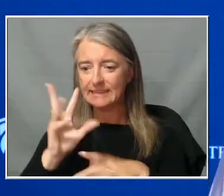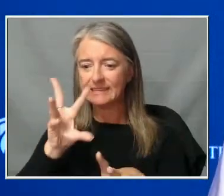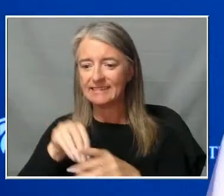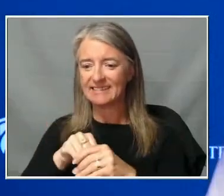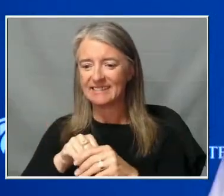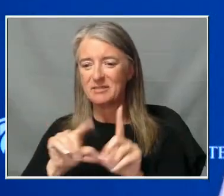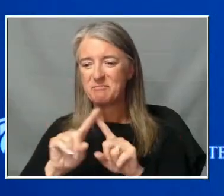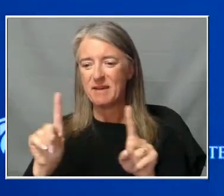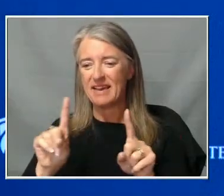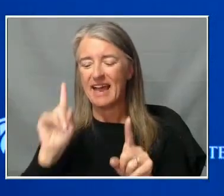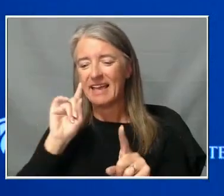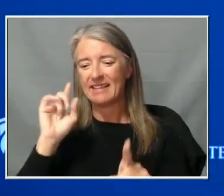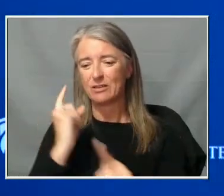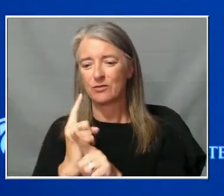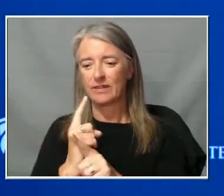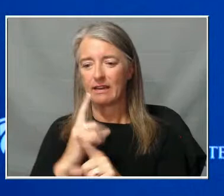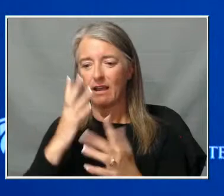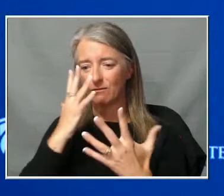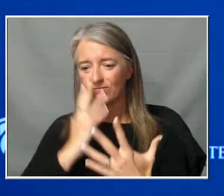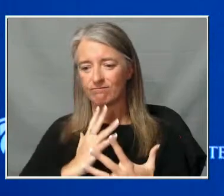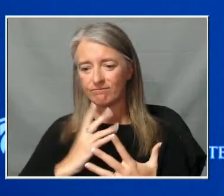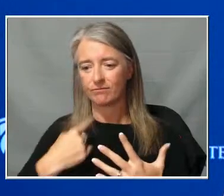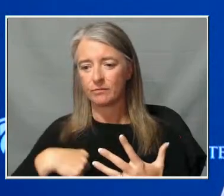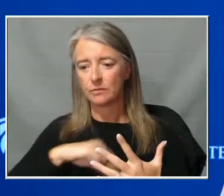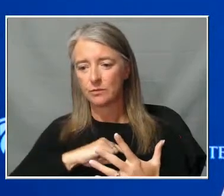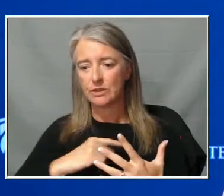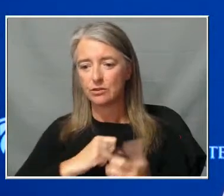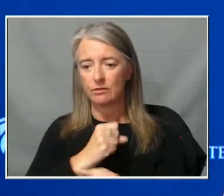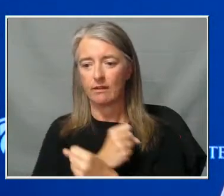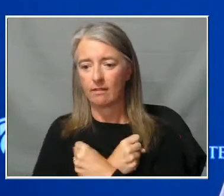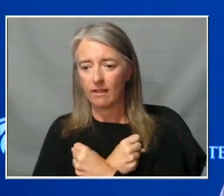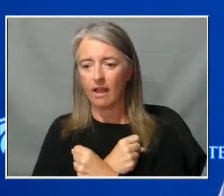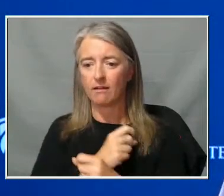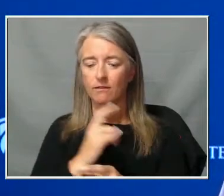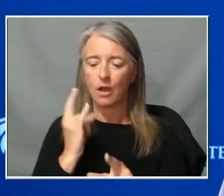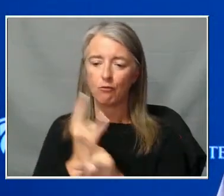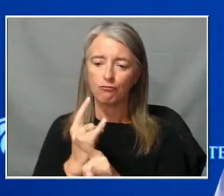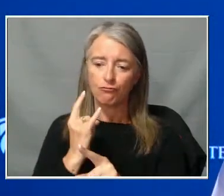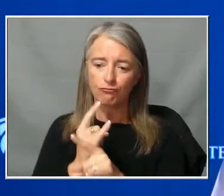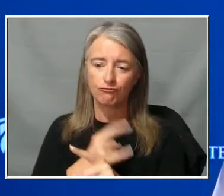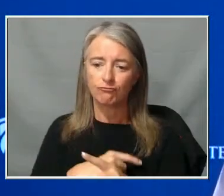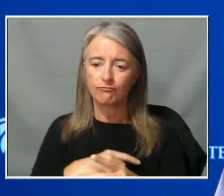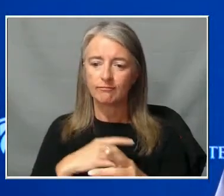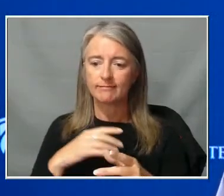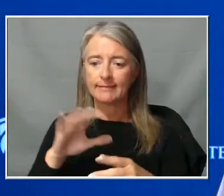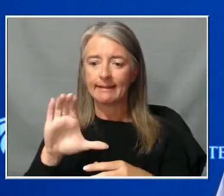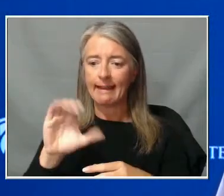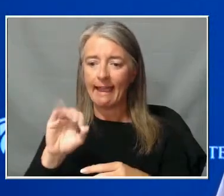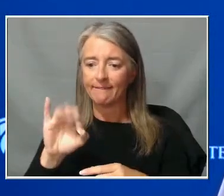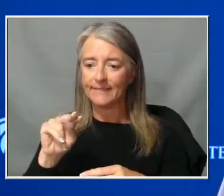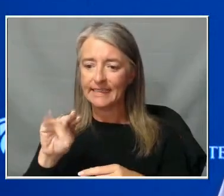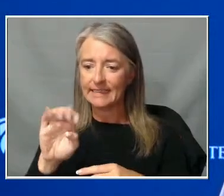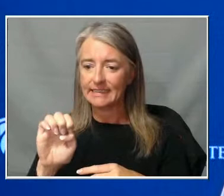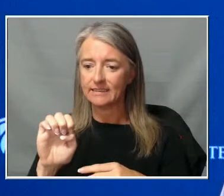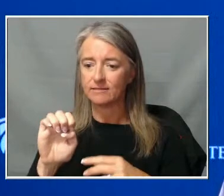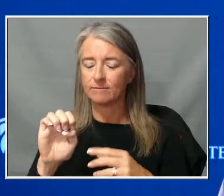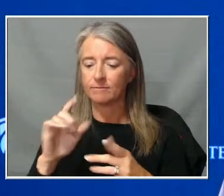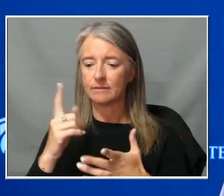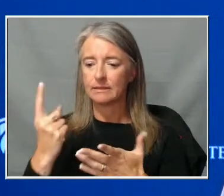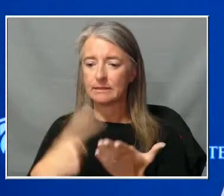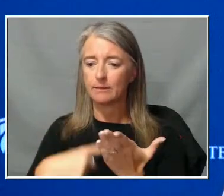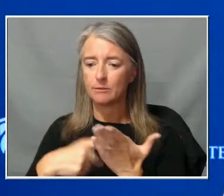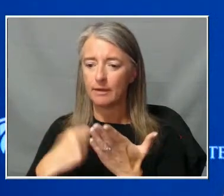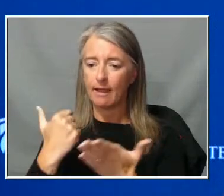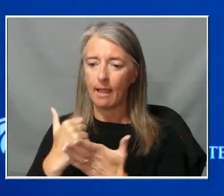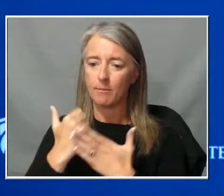that's right, you know, and it's unfortunate because we do love our substances like alcohol, like caffeine. They do sometimes help us get us through